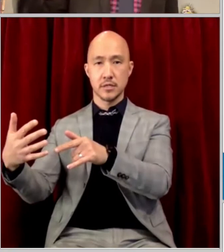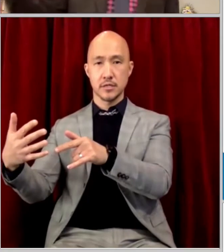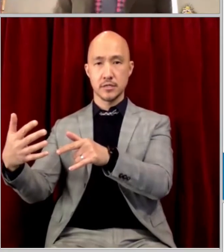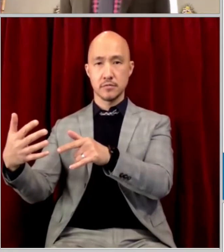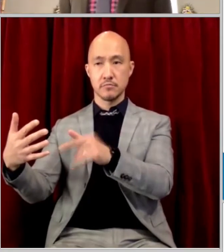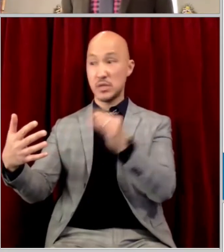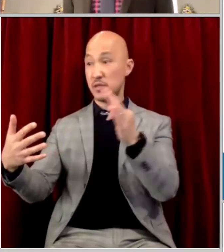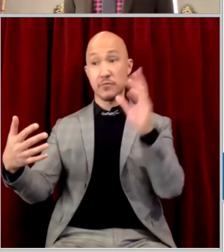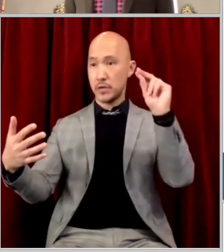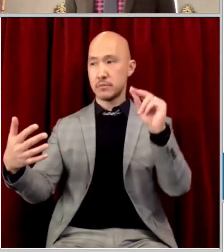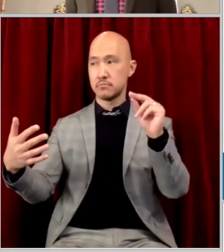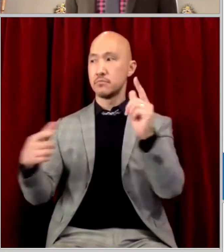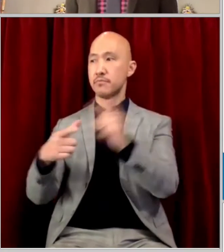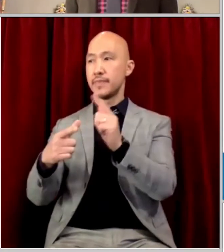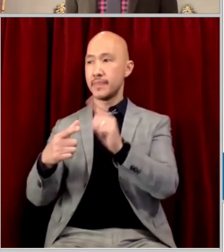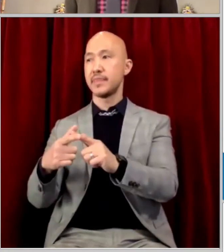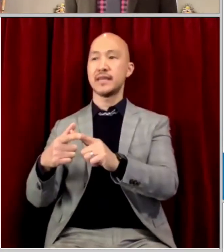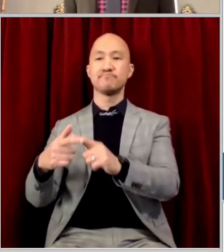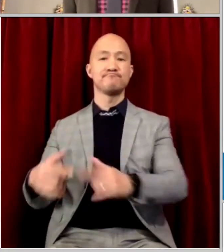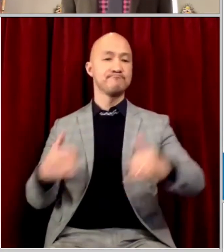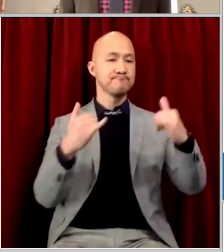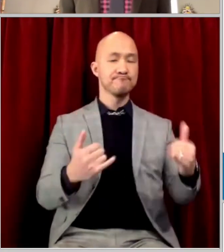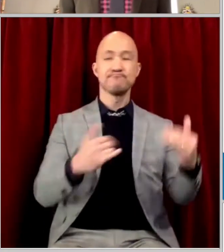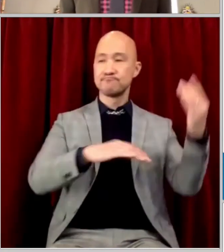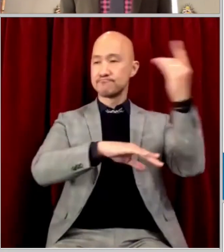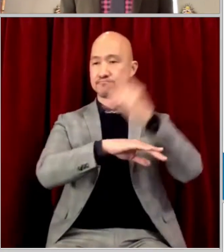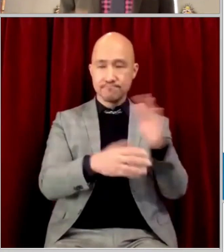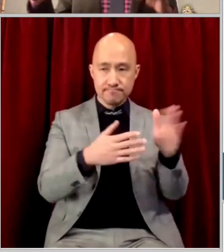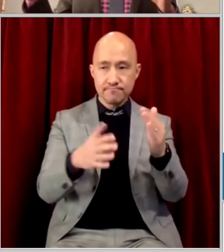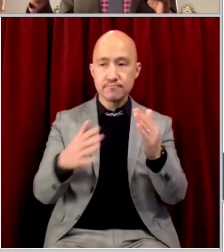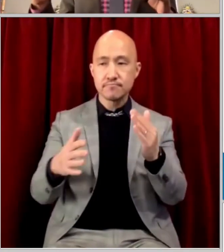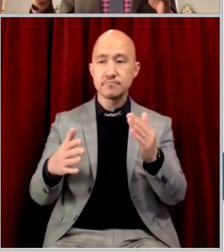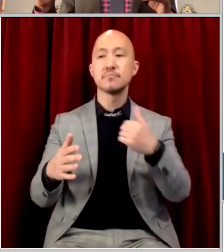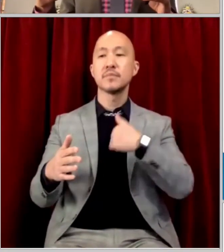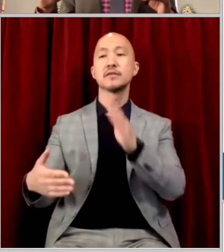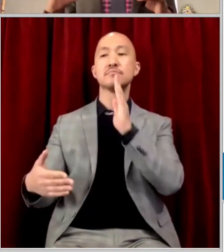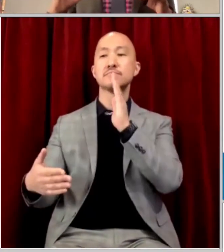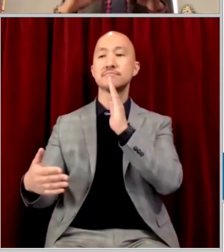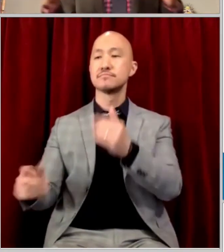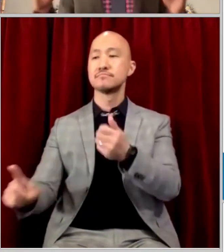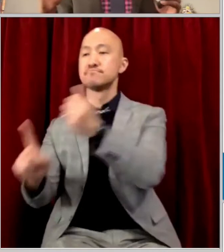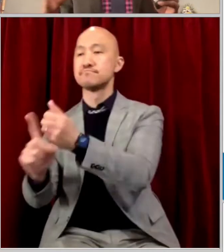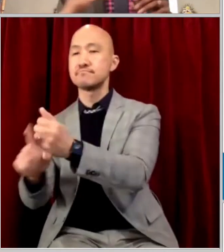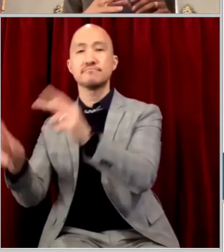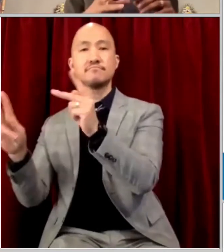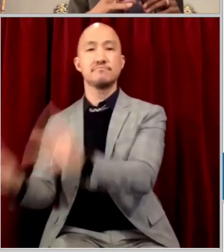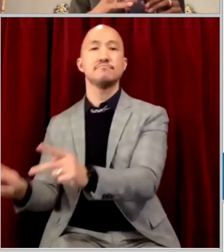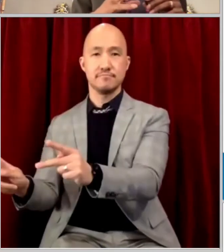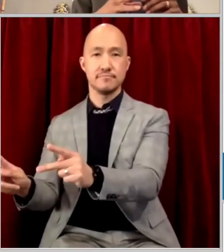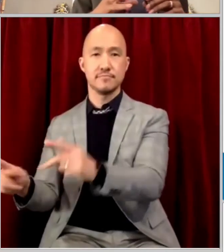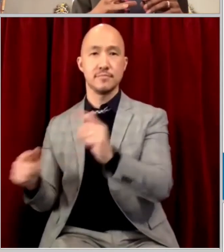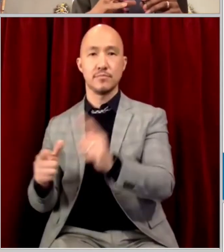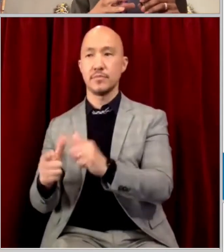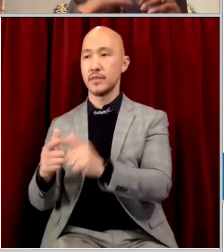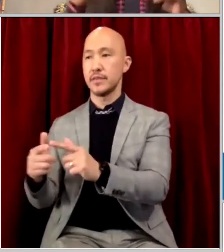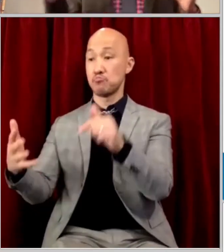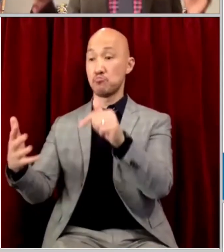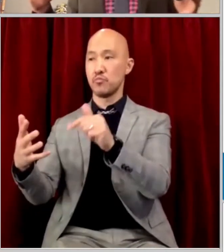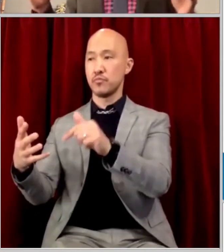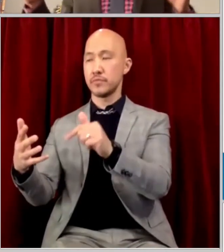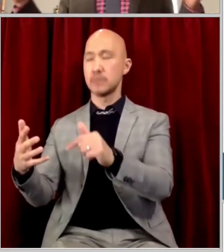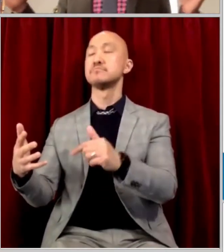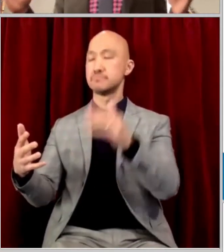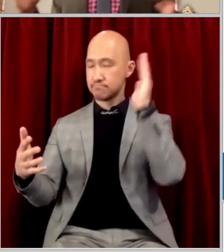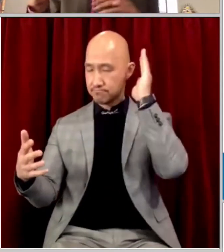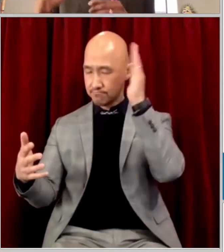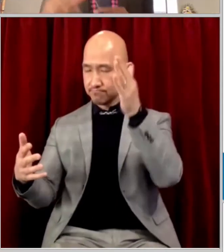to the people in that place. And I know it may seem very like a fanatic or you know, I'm out of